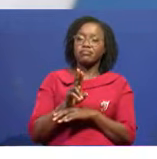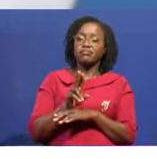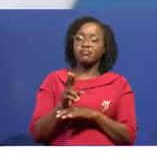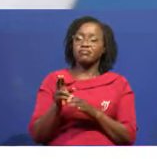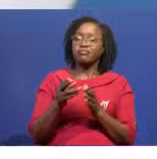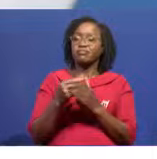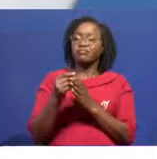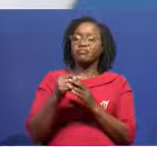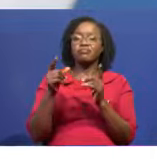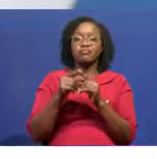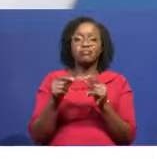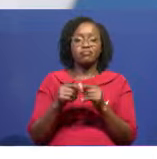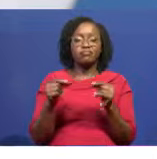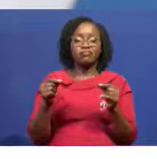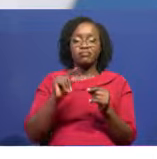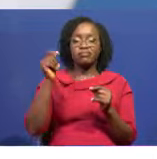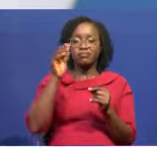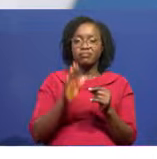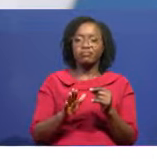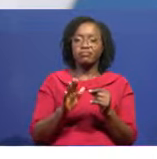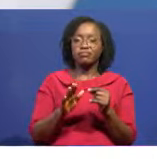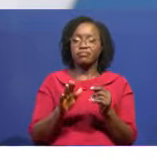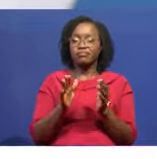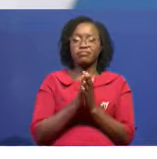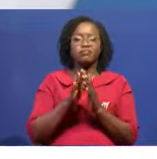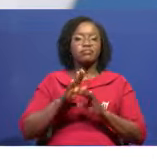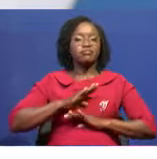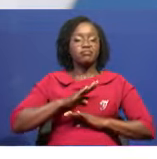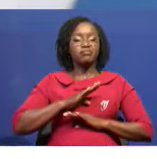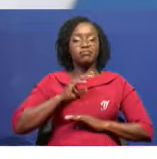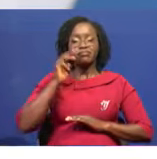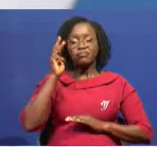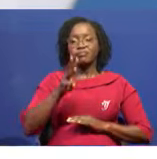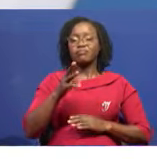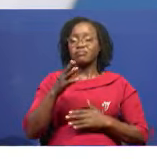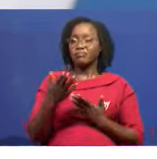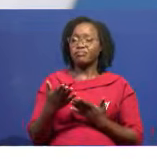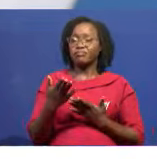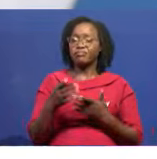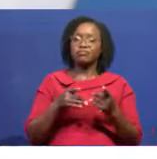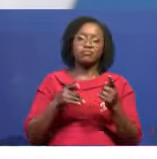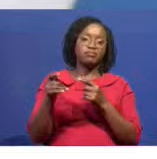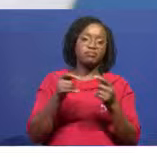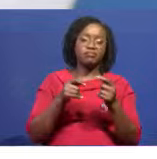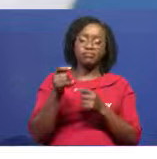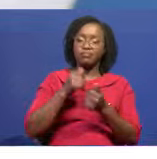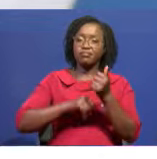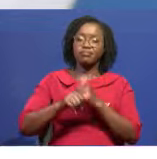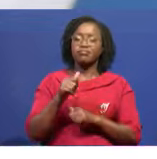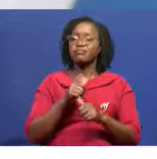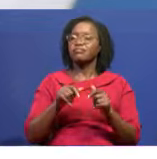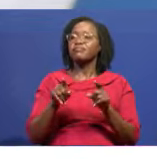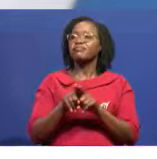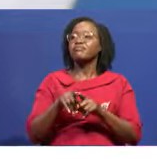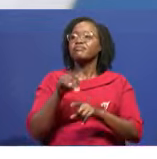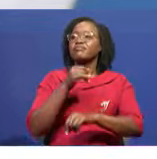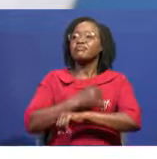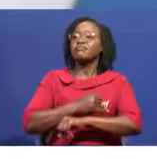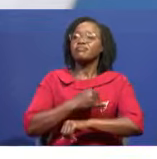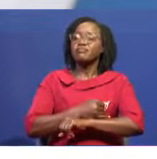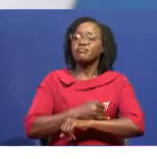your financial statements, and the Kenyan people will be satisfied with how you're running your activities as an institution.